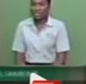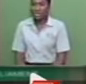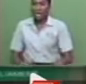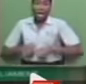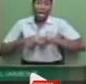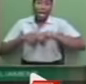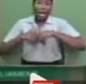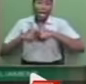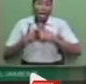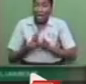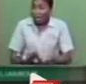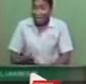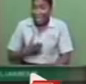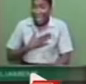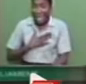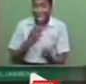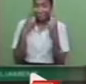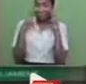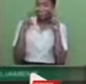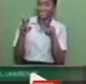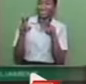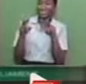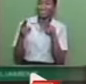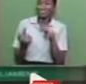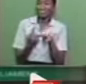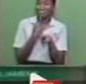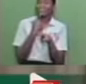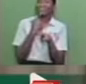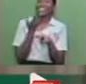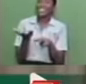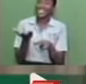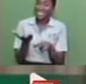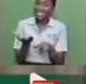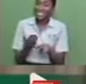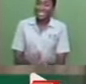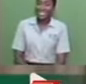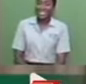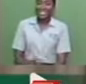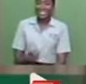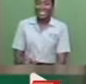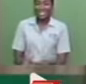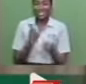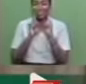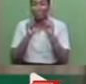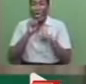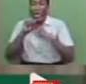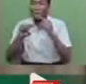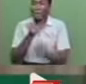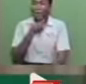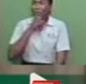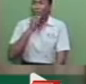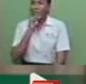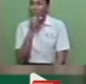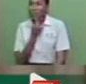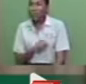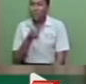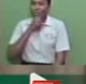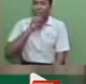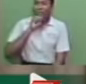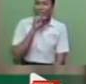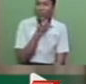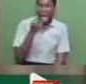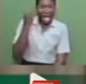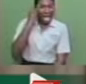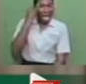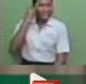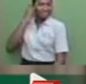this? The minister laments decades-old malaise, structural impediments inherent in the